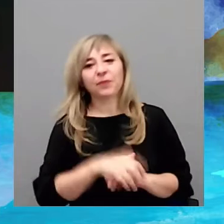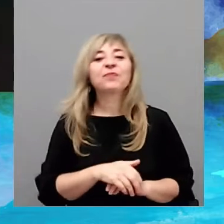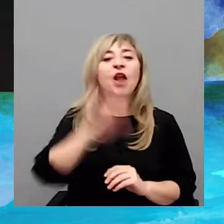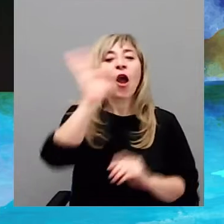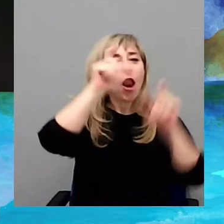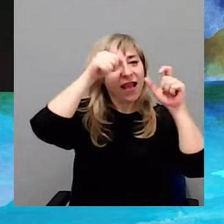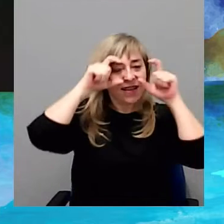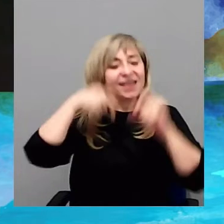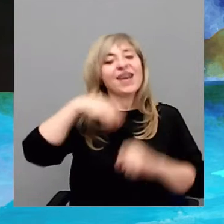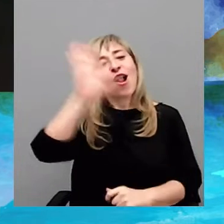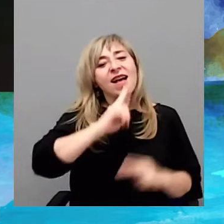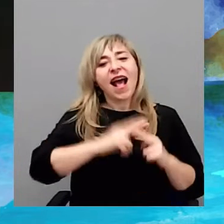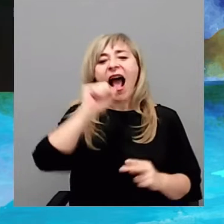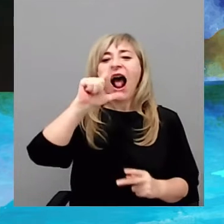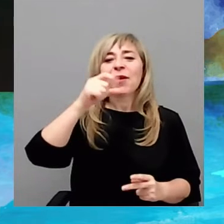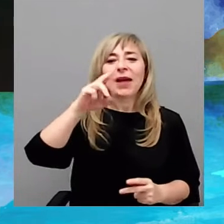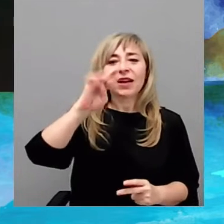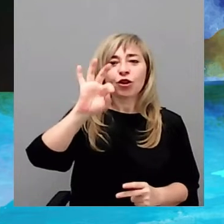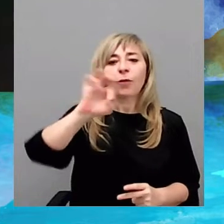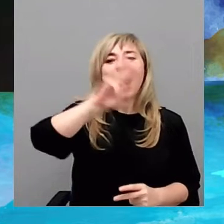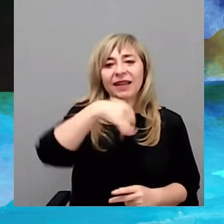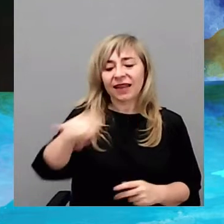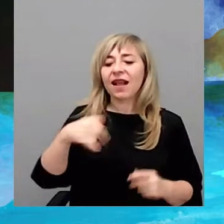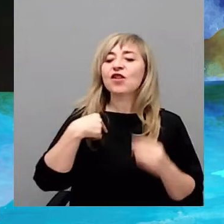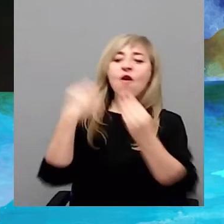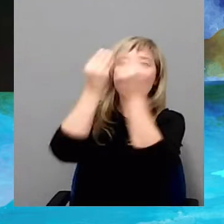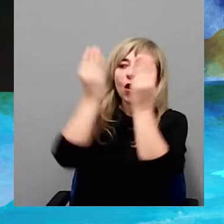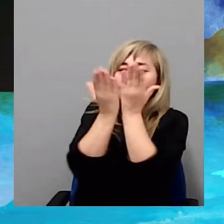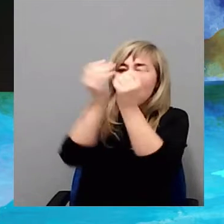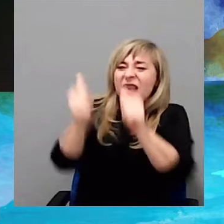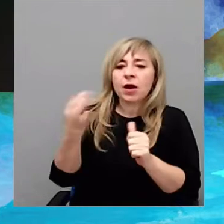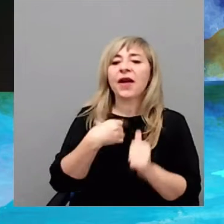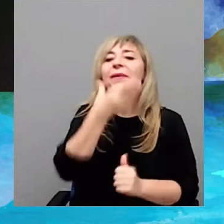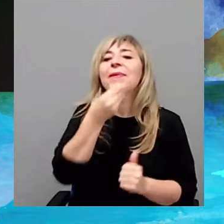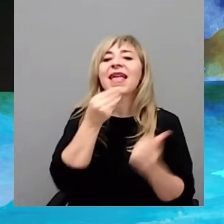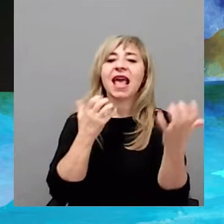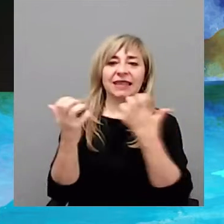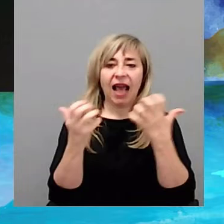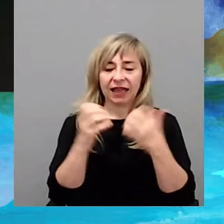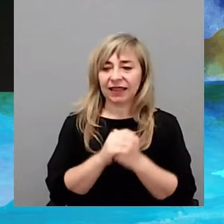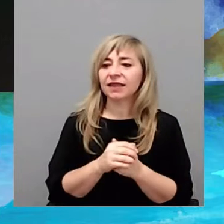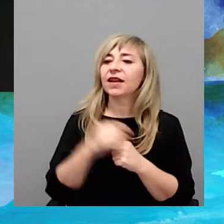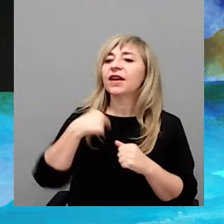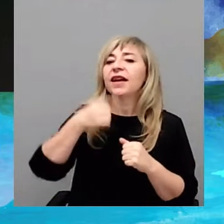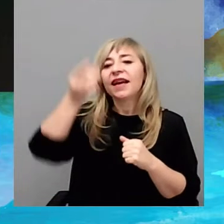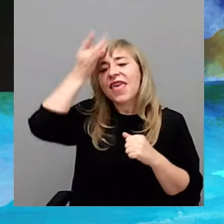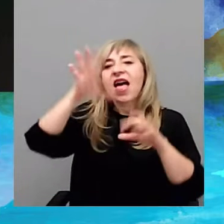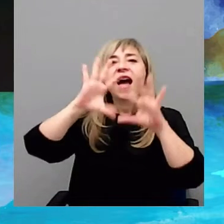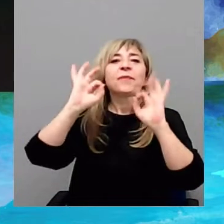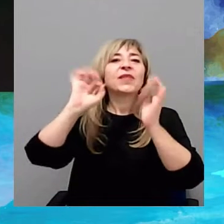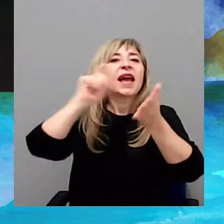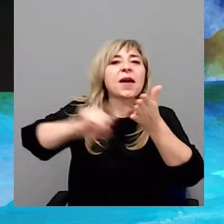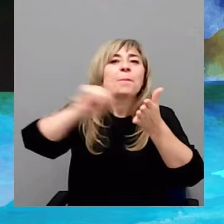Alberto Martinez. I studied fine arts, and I came into the world of